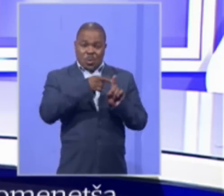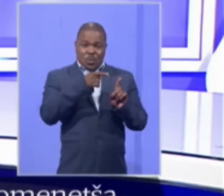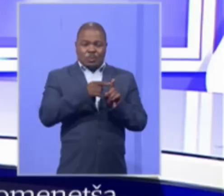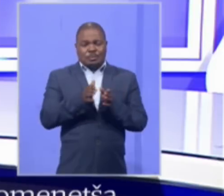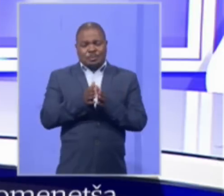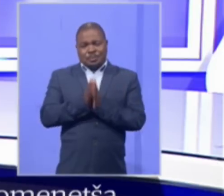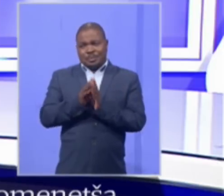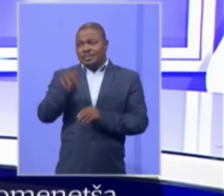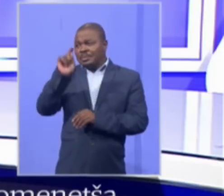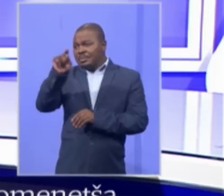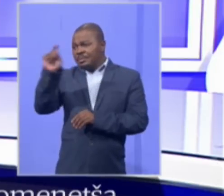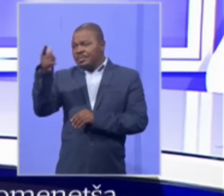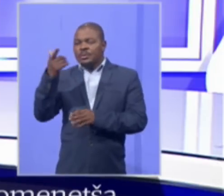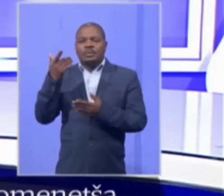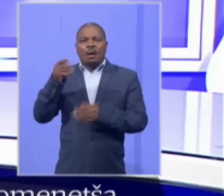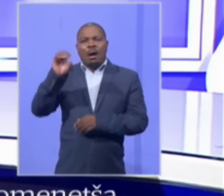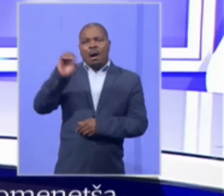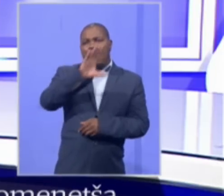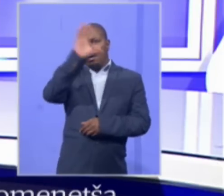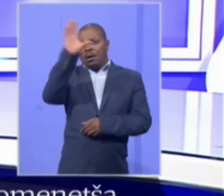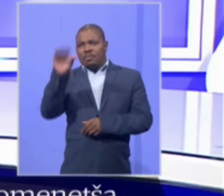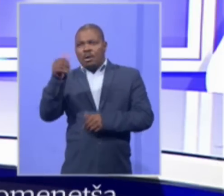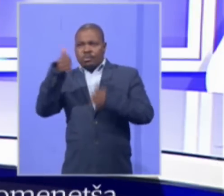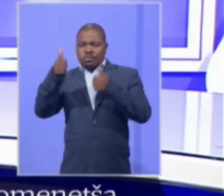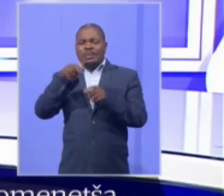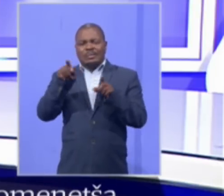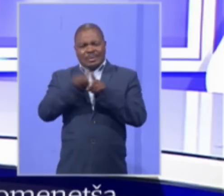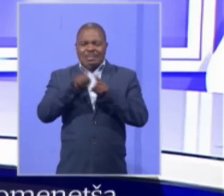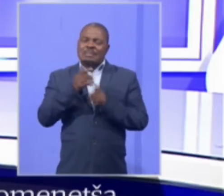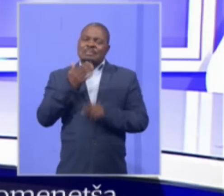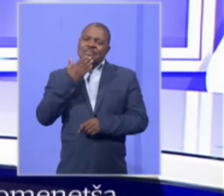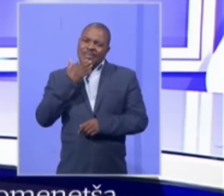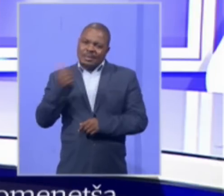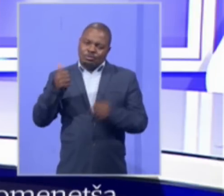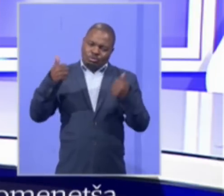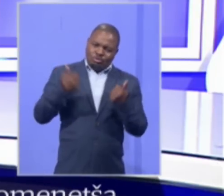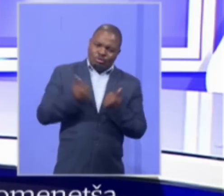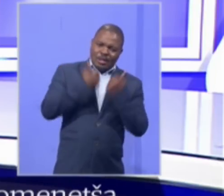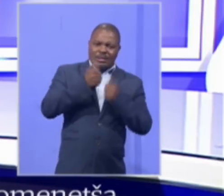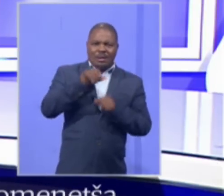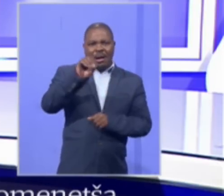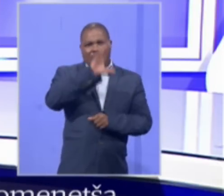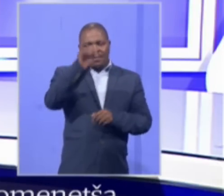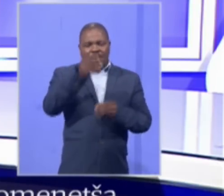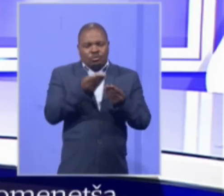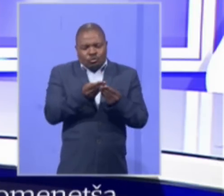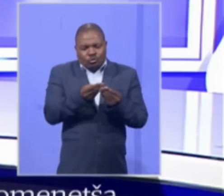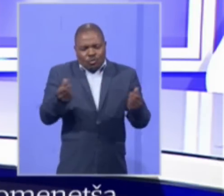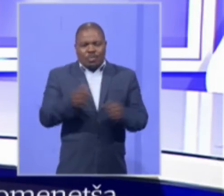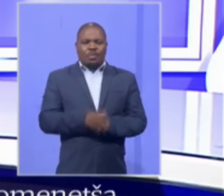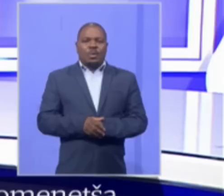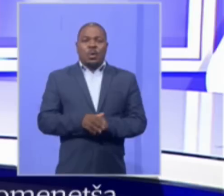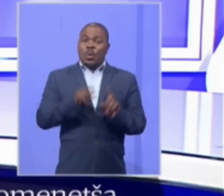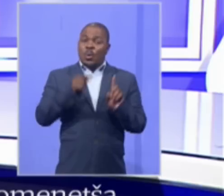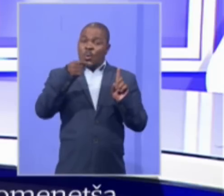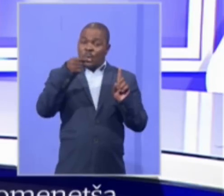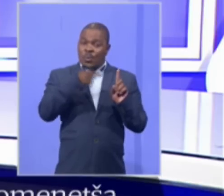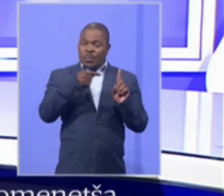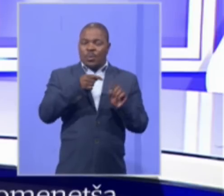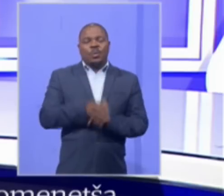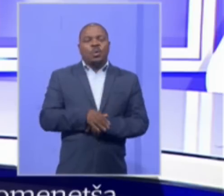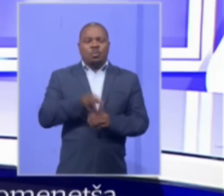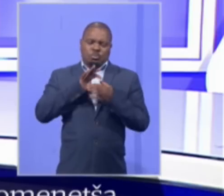go ba mphato wa gagwe kontinenteng ya Afrika go rarolla ditlhohlo tša badudi ba Afrika. Nandi-Ndaitwah